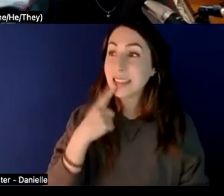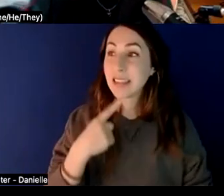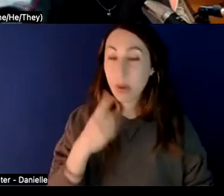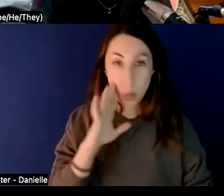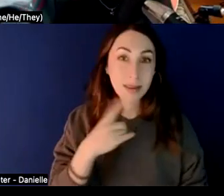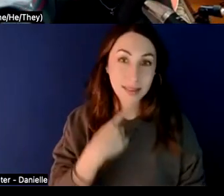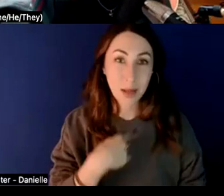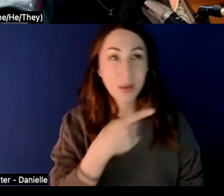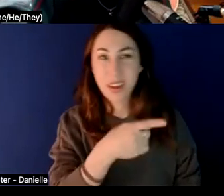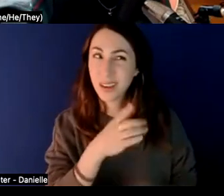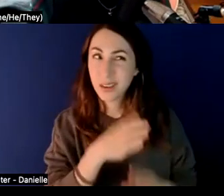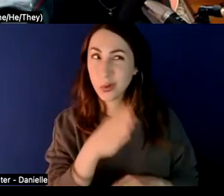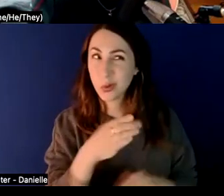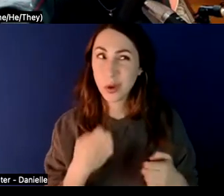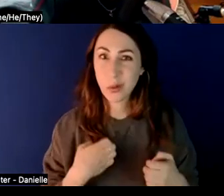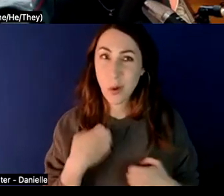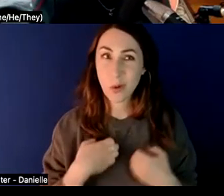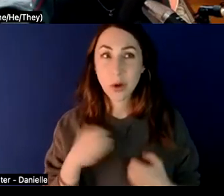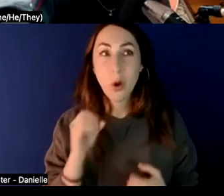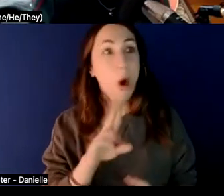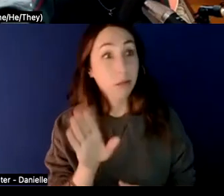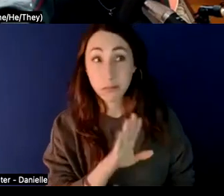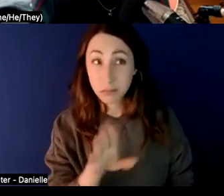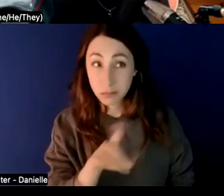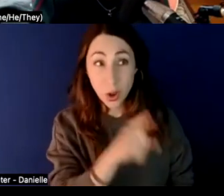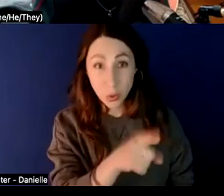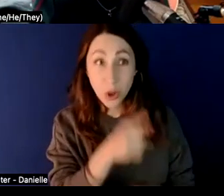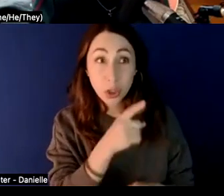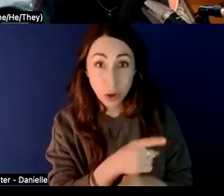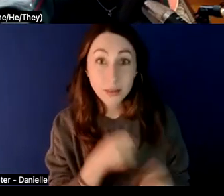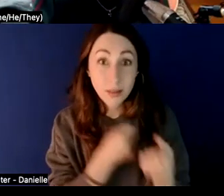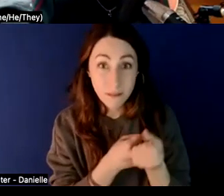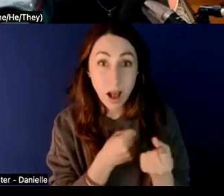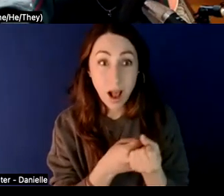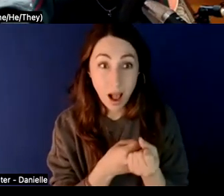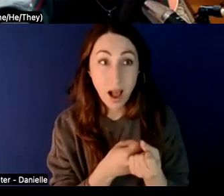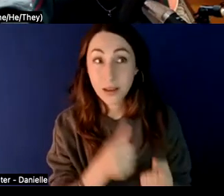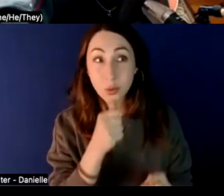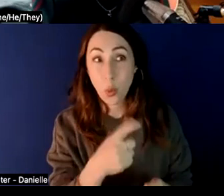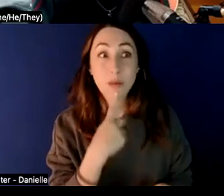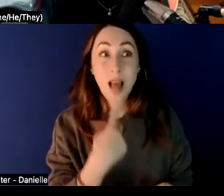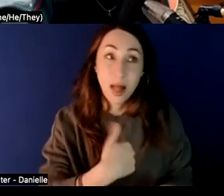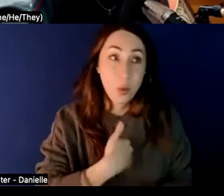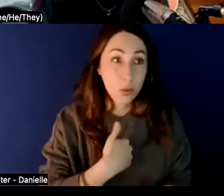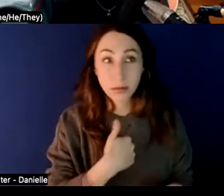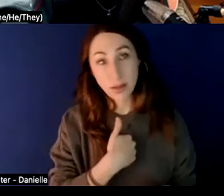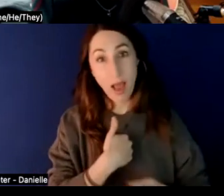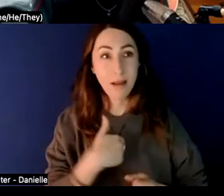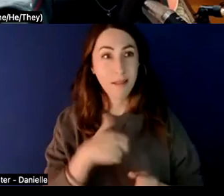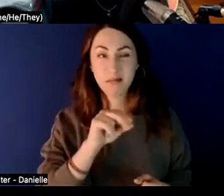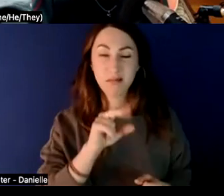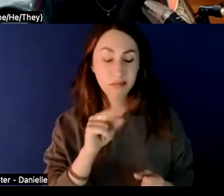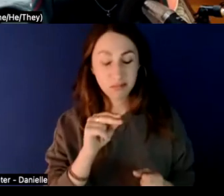emotional, or they'll be like, no, actually justified to feel the way you feel and don't tell yourself otherwise, because we're so